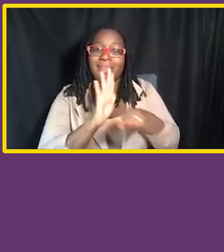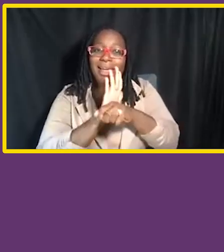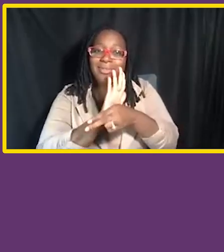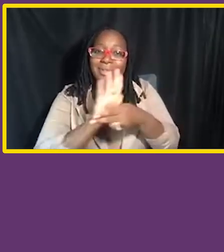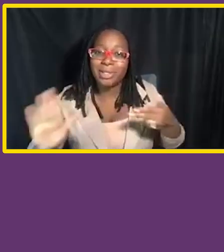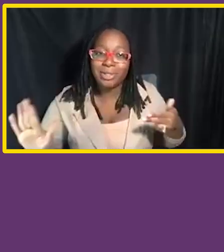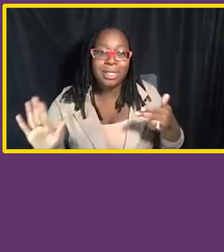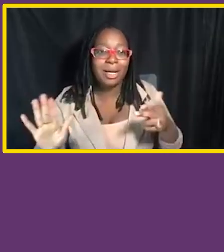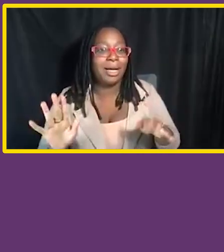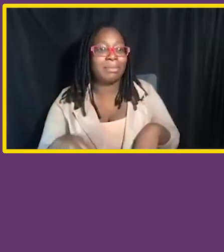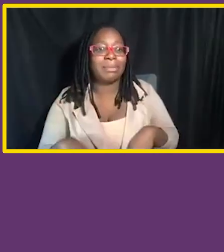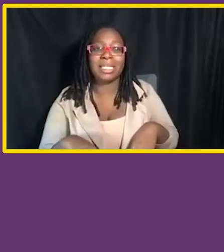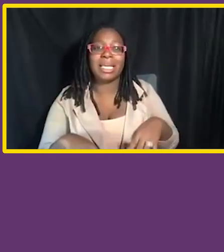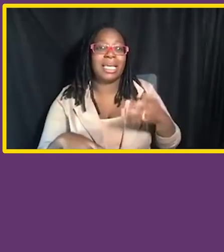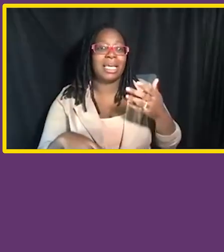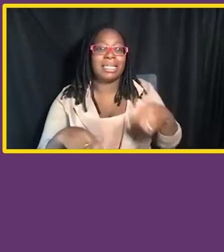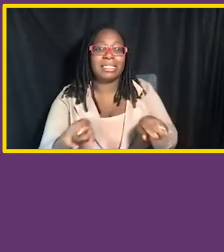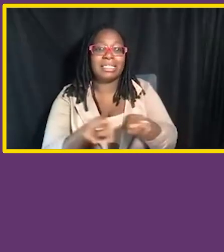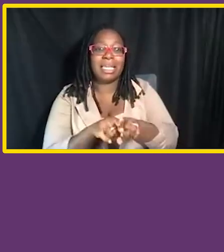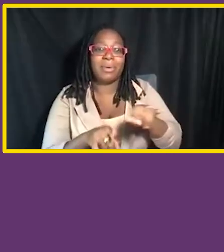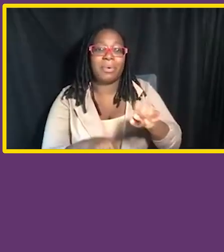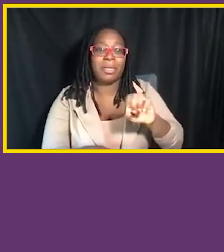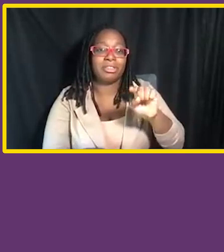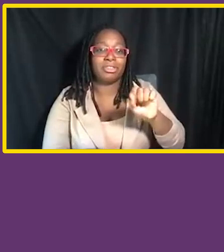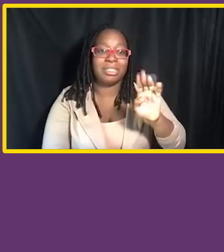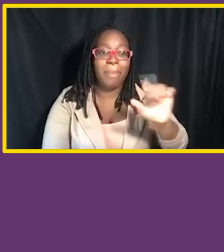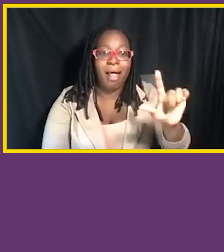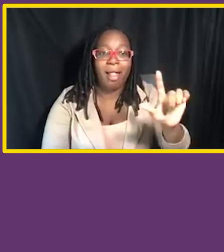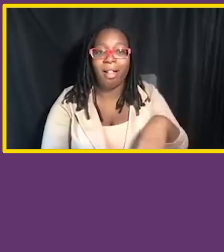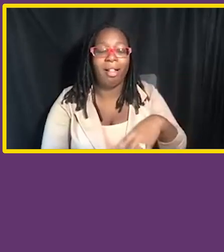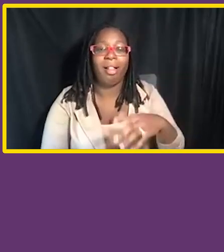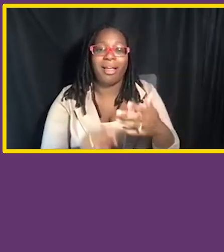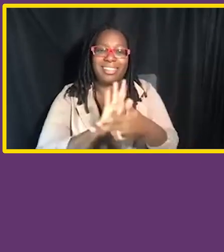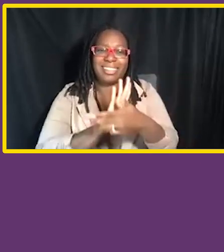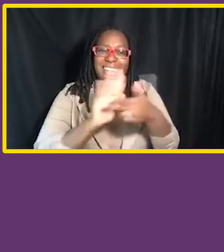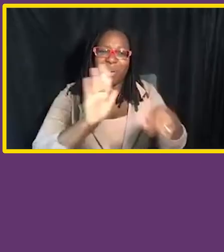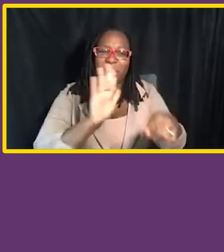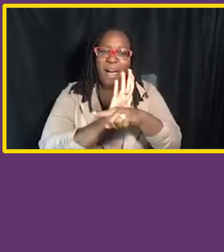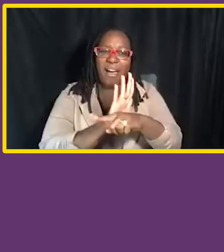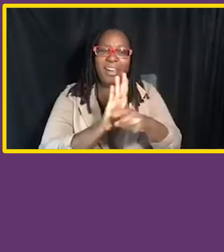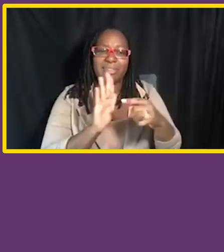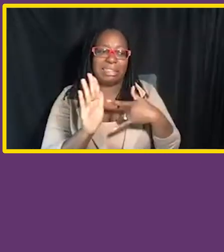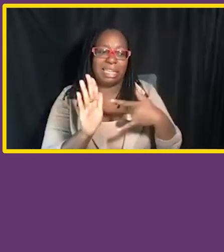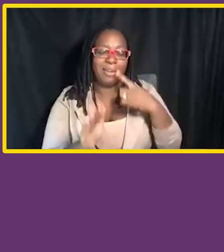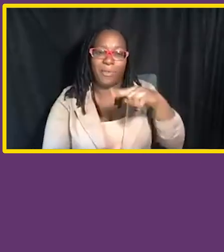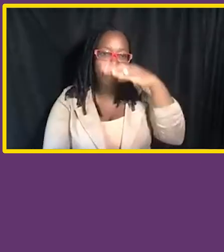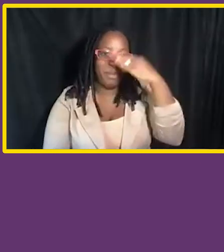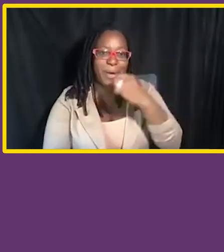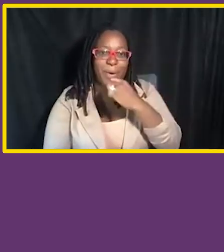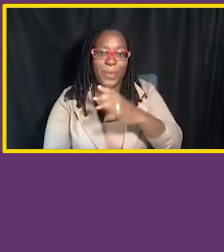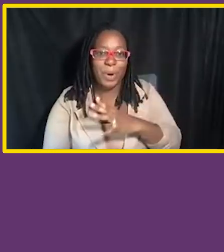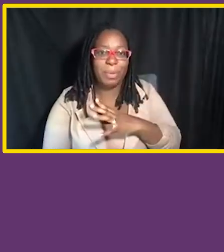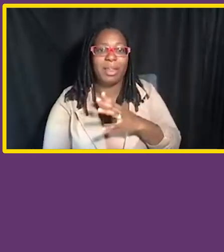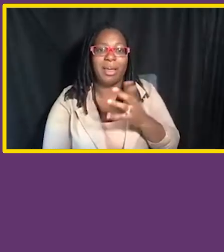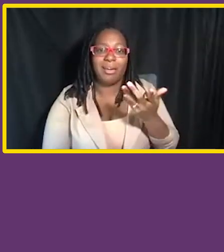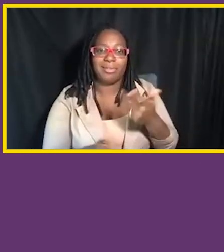very prescribed roles that Black women are required to stay within and not have any emotions, not have any thought, not have any movement or action